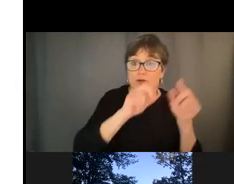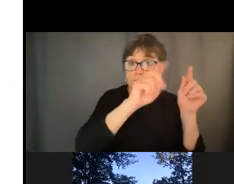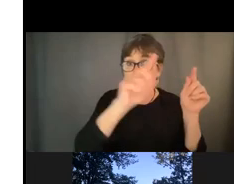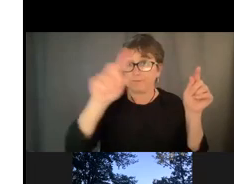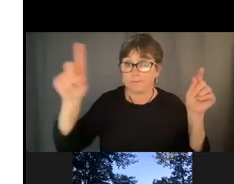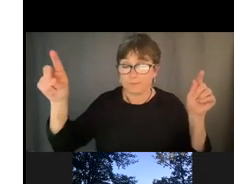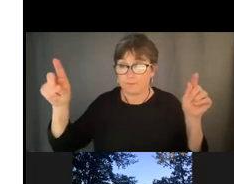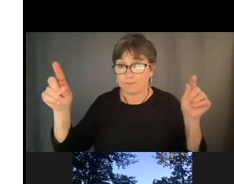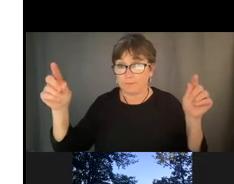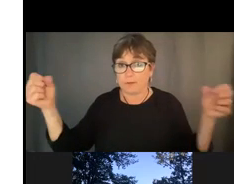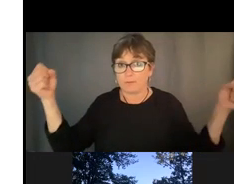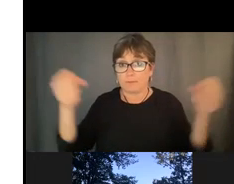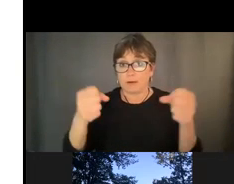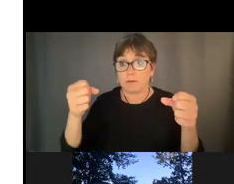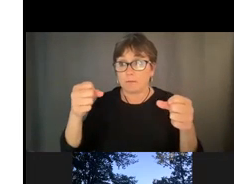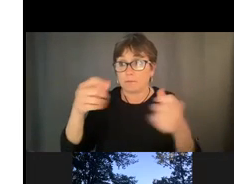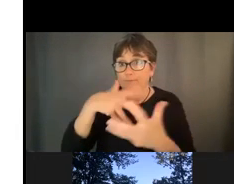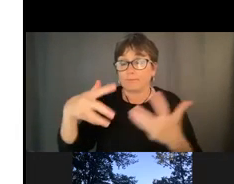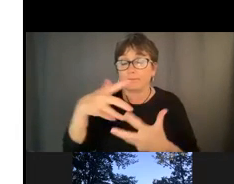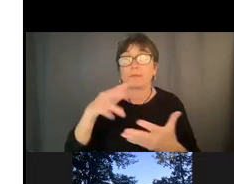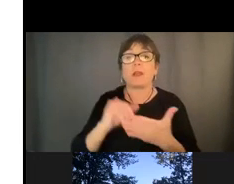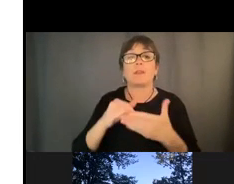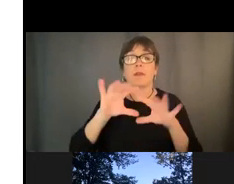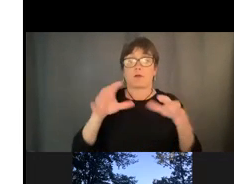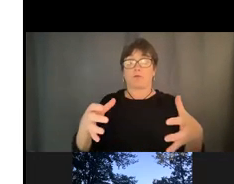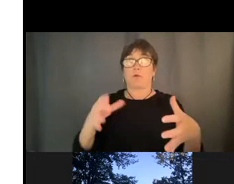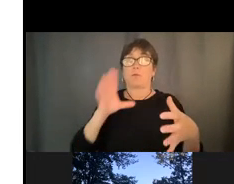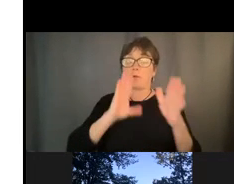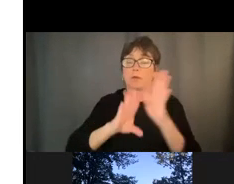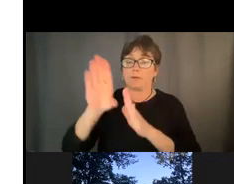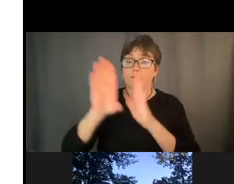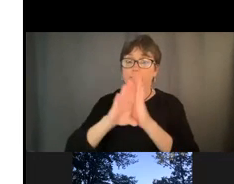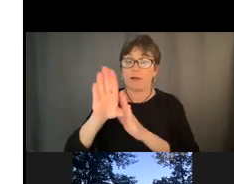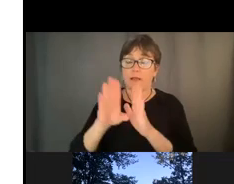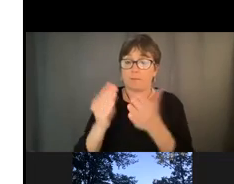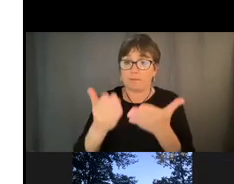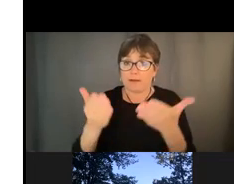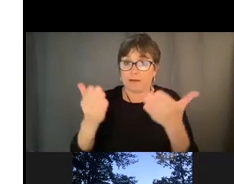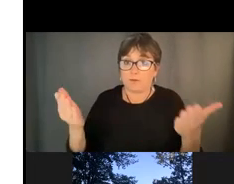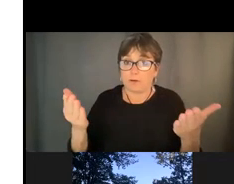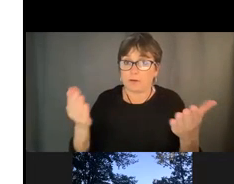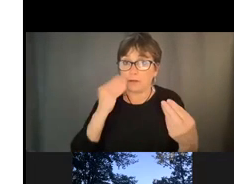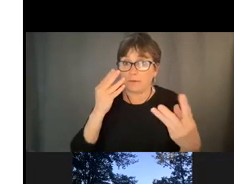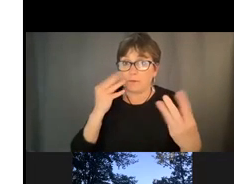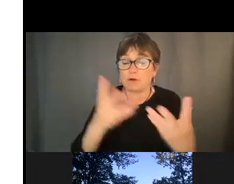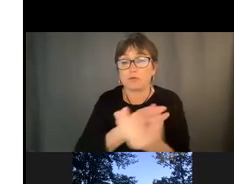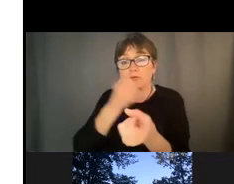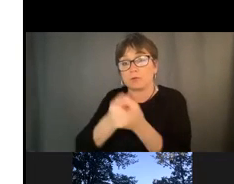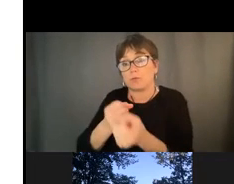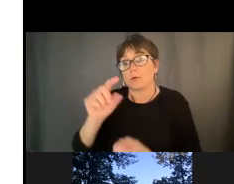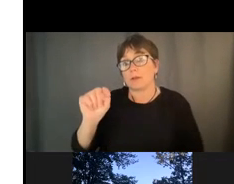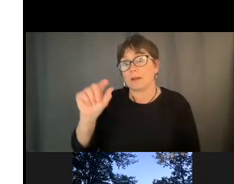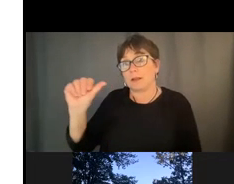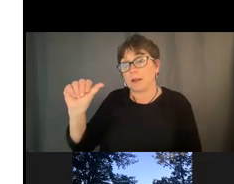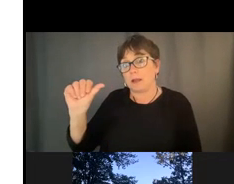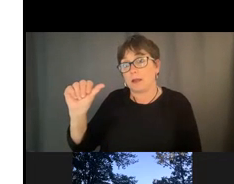the youth-led, youth-driven model. And this council will develop materials that will support the TA that RAISE